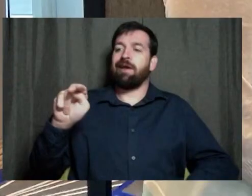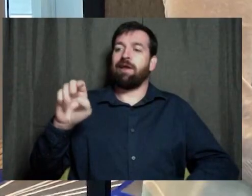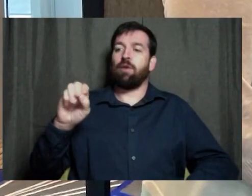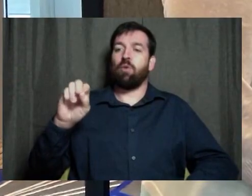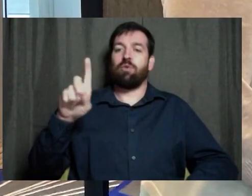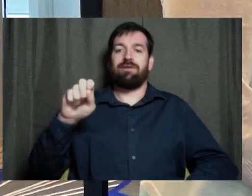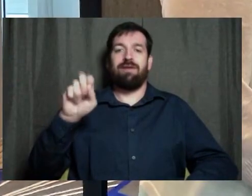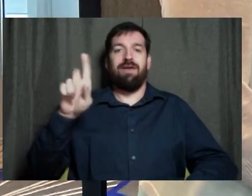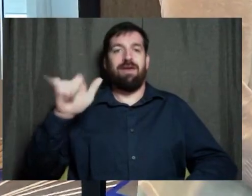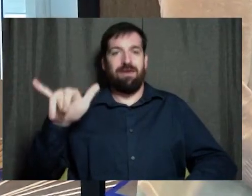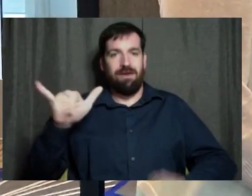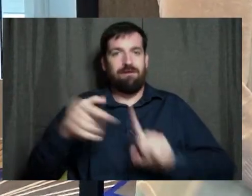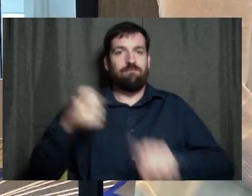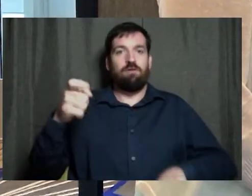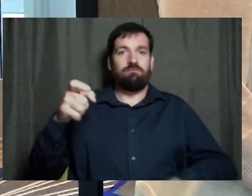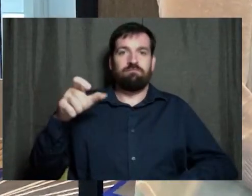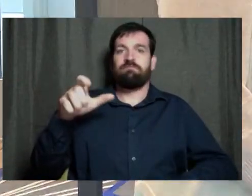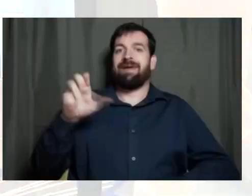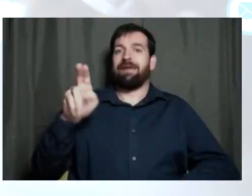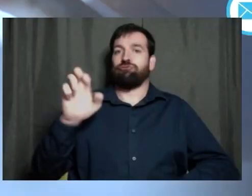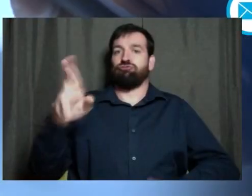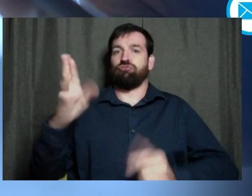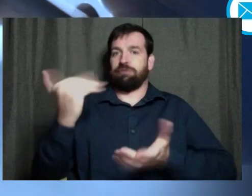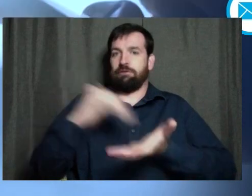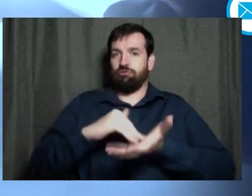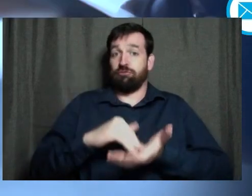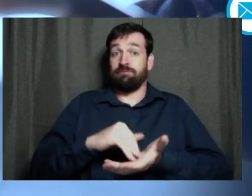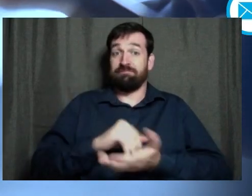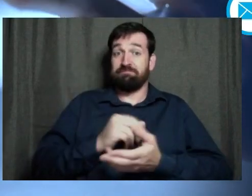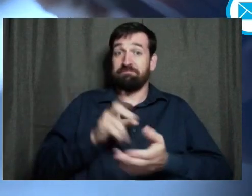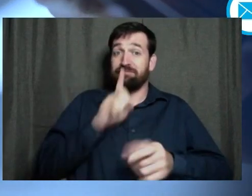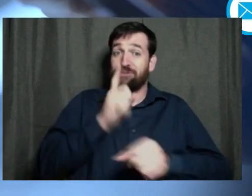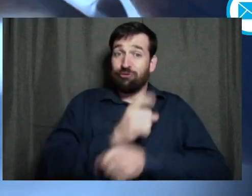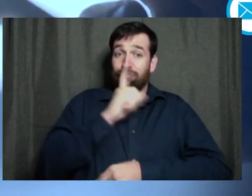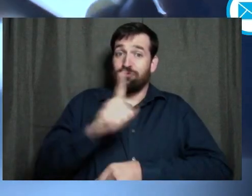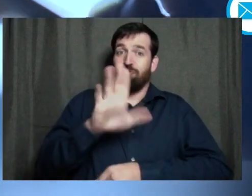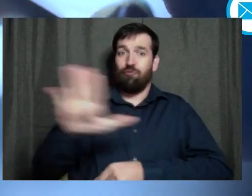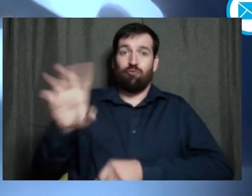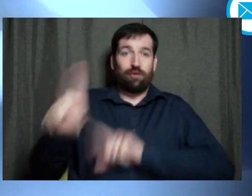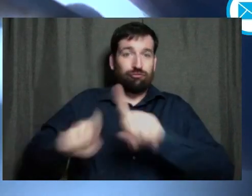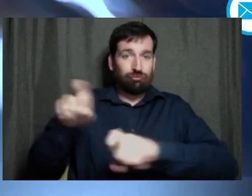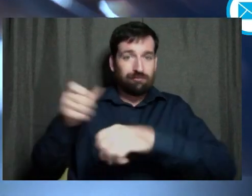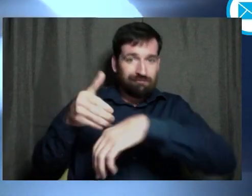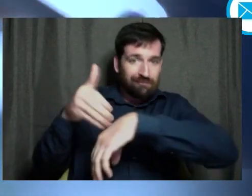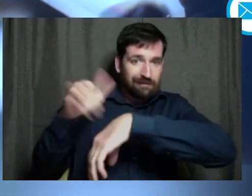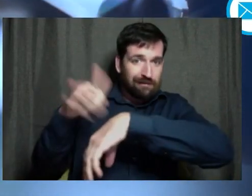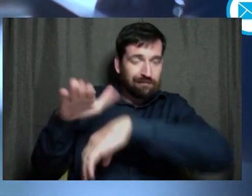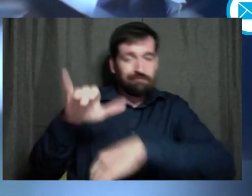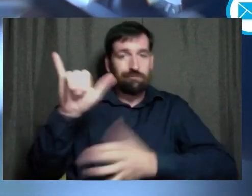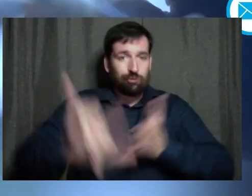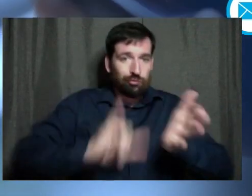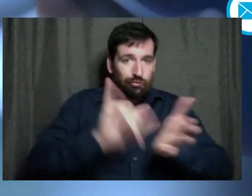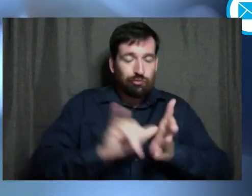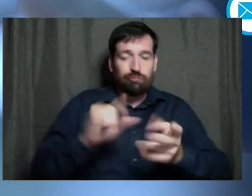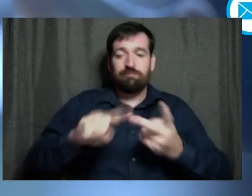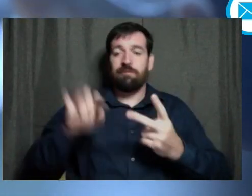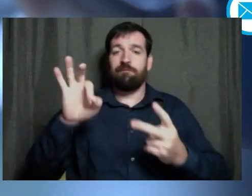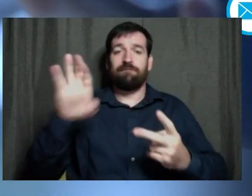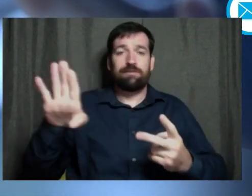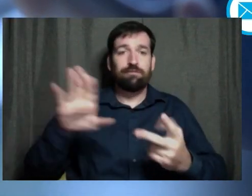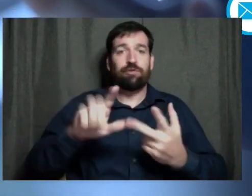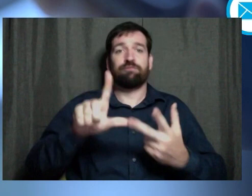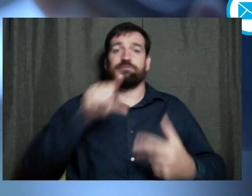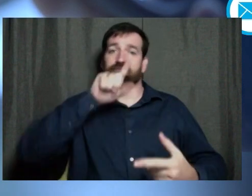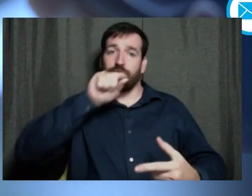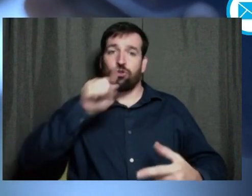from our cancer center. So make sure to get in your questions, get those sent in to us via YouTube, Facebook, Twitter, and you can